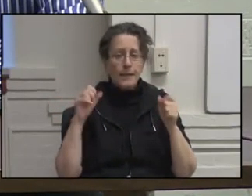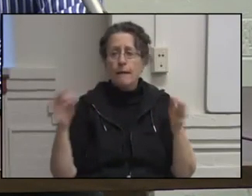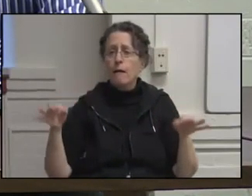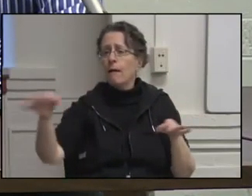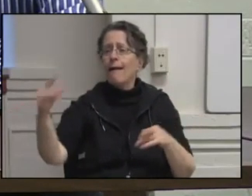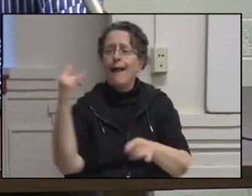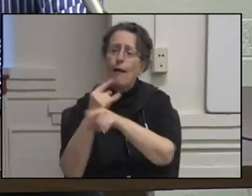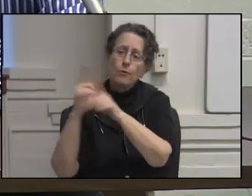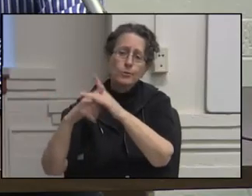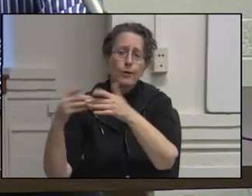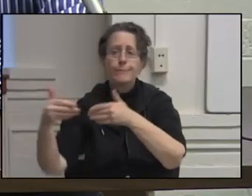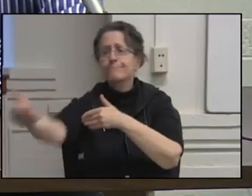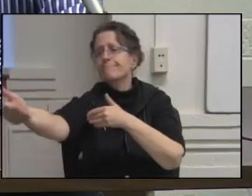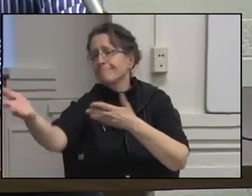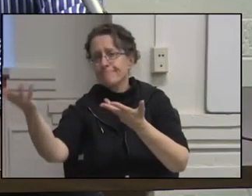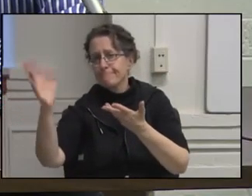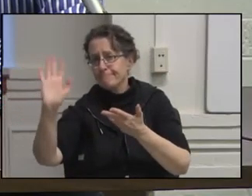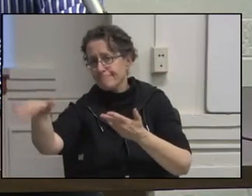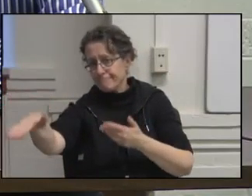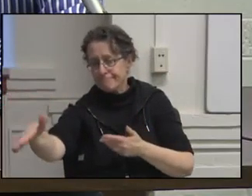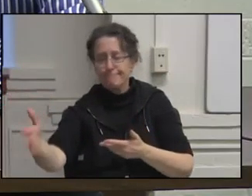alcohol service until later.